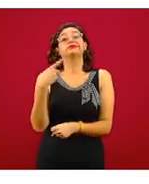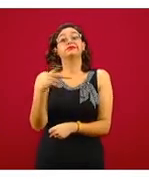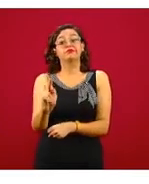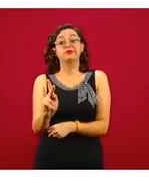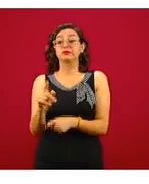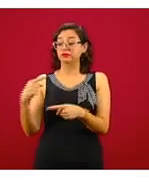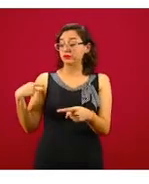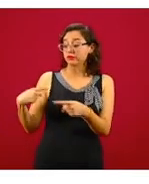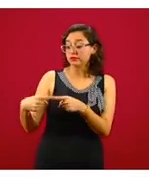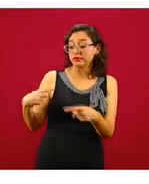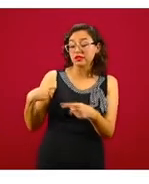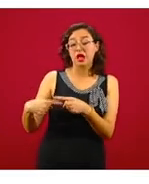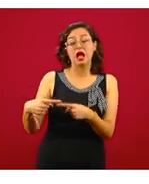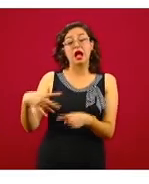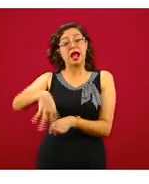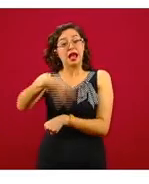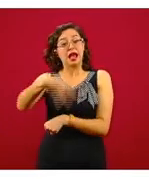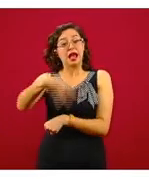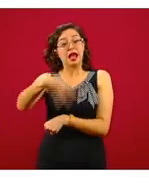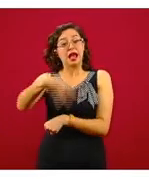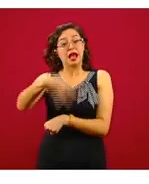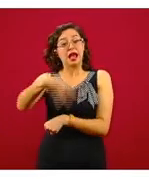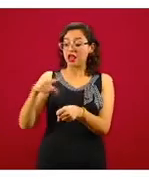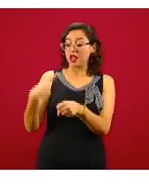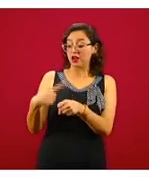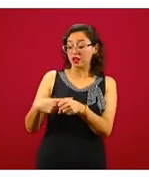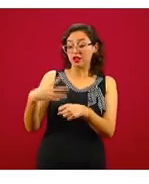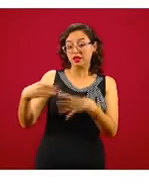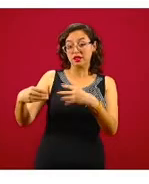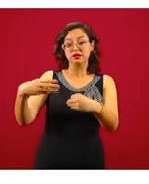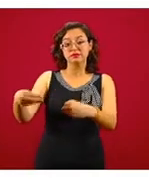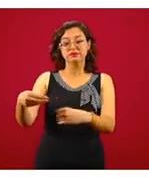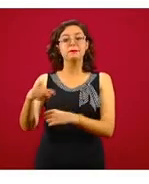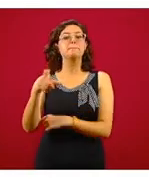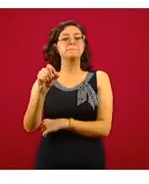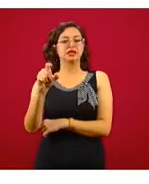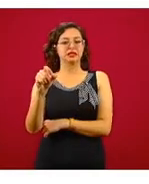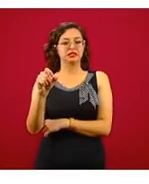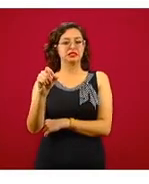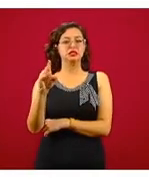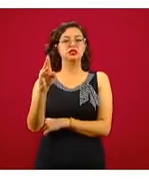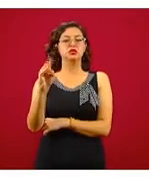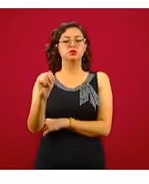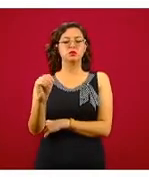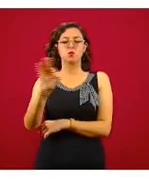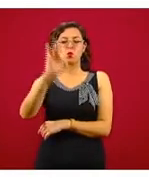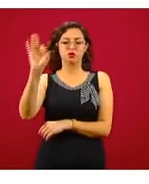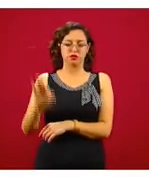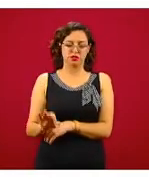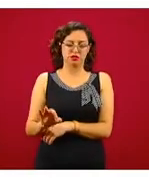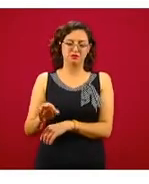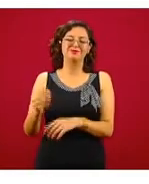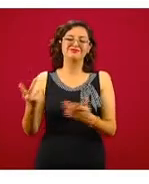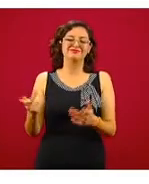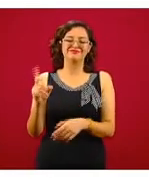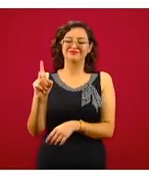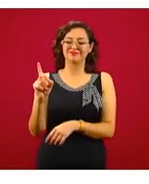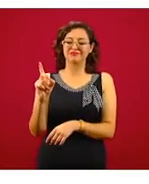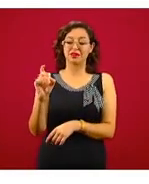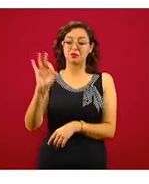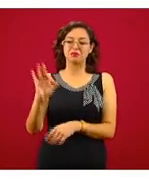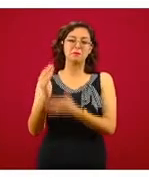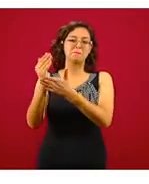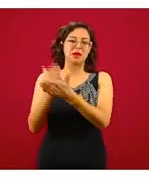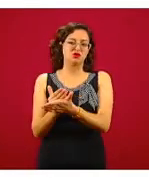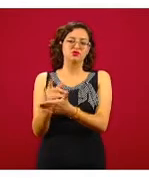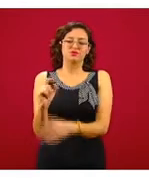que la now. pandemia activa es ya del 29%, But menos de the la tercera active parte pandemic realmente is son los merely casos 29% of que se this